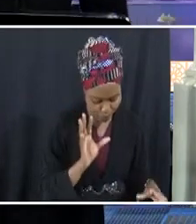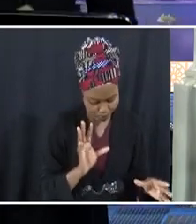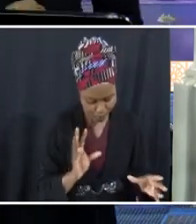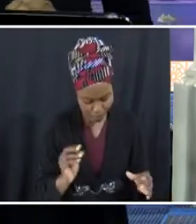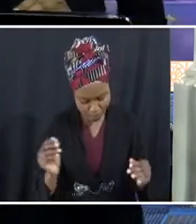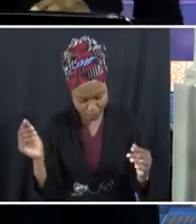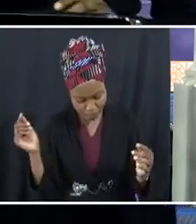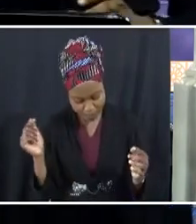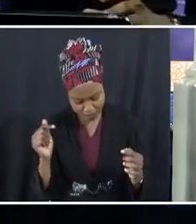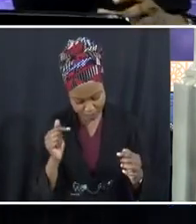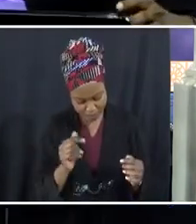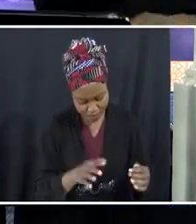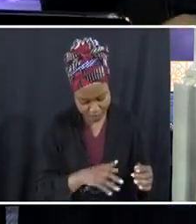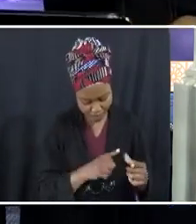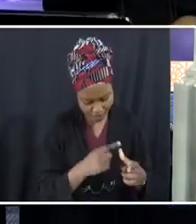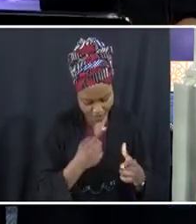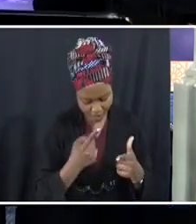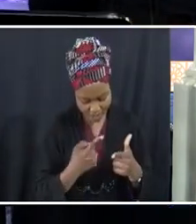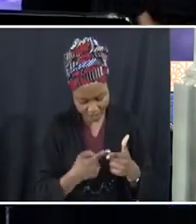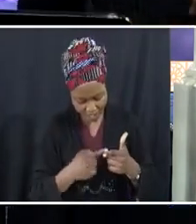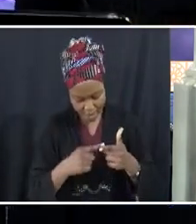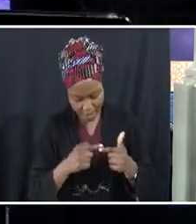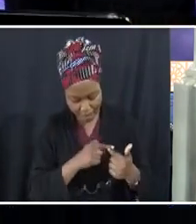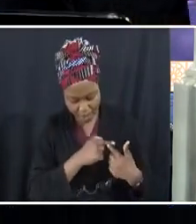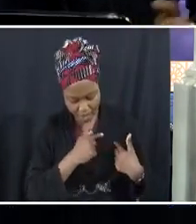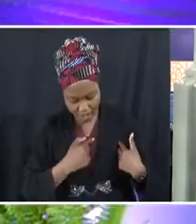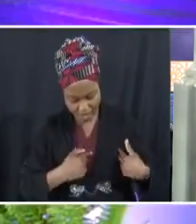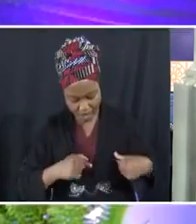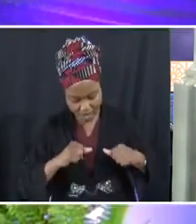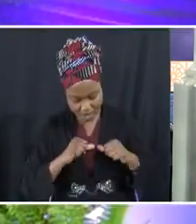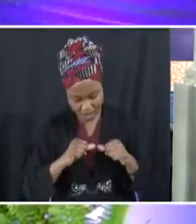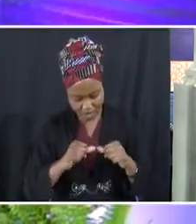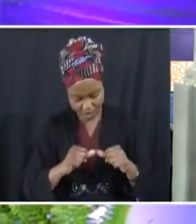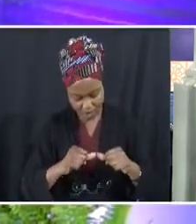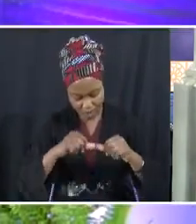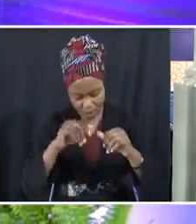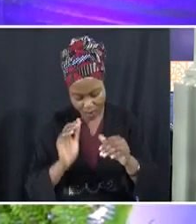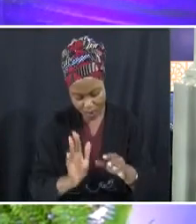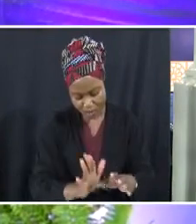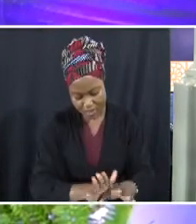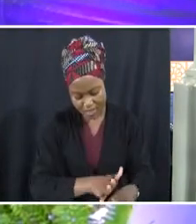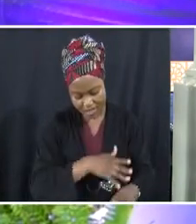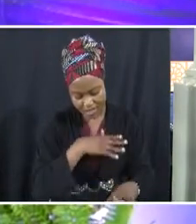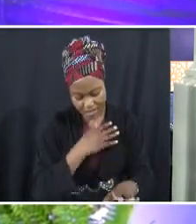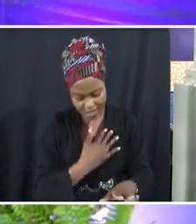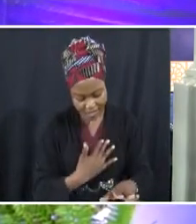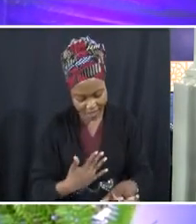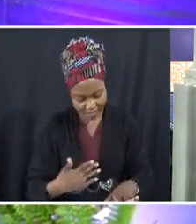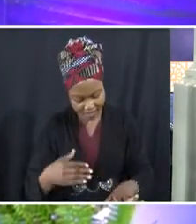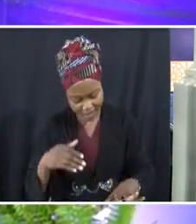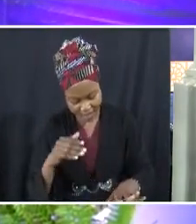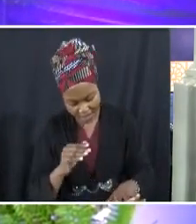home, but until then, my heart will go on